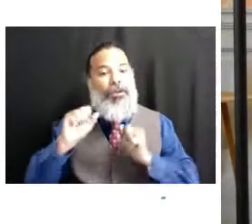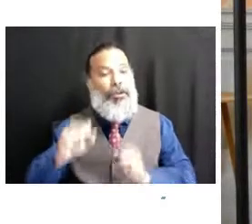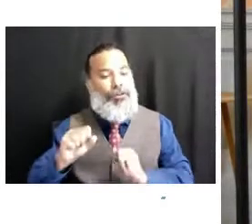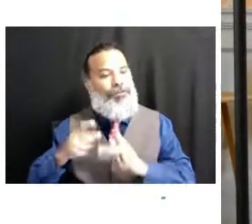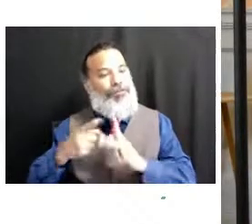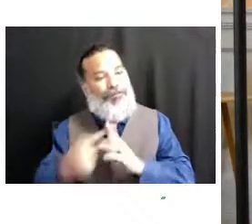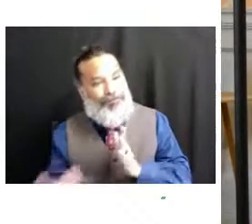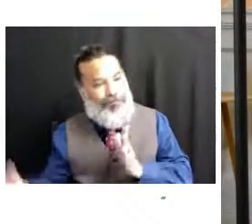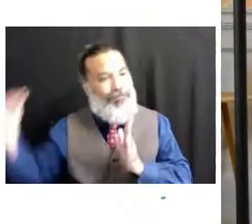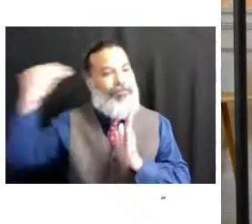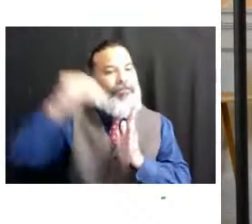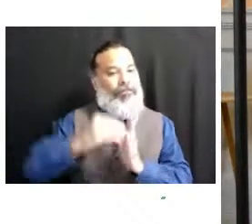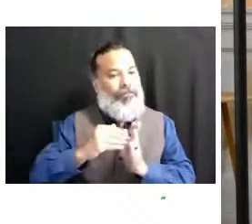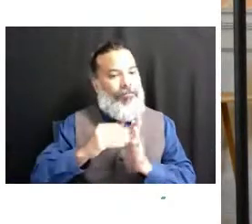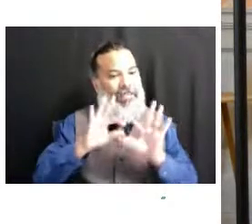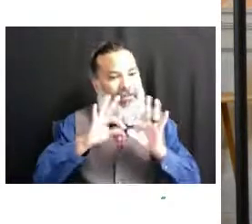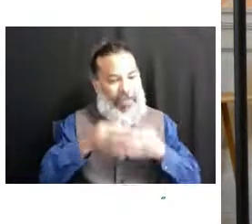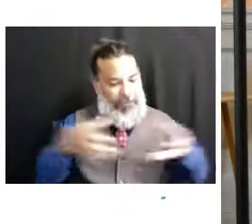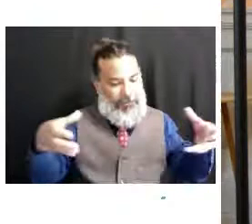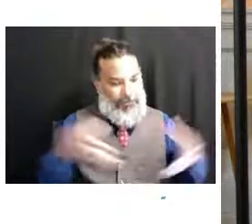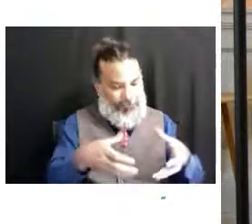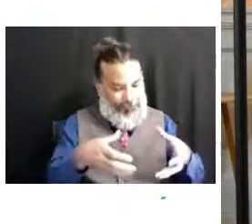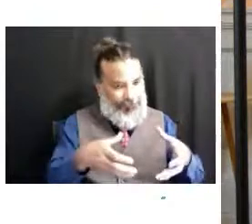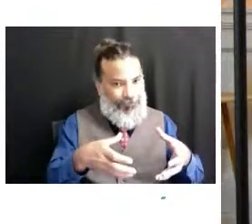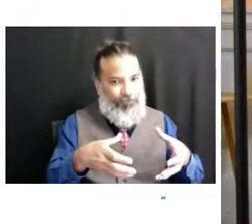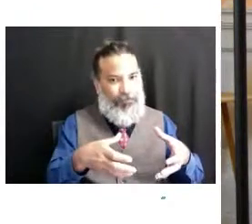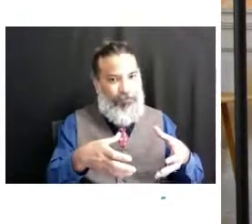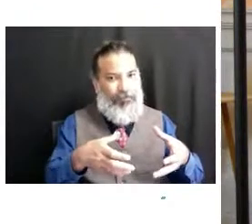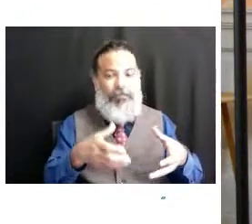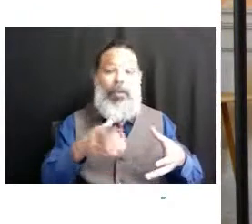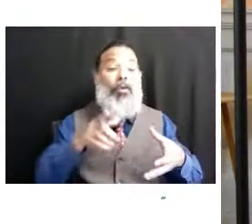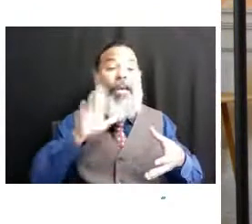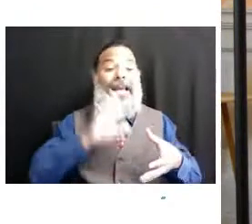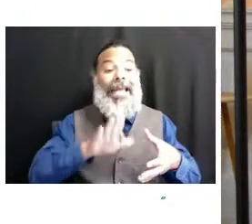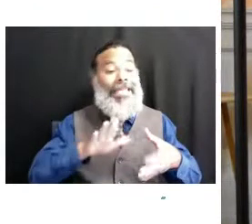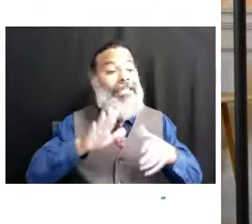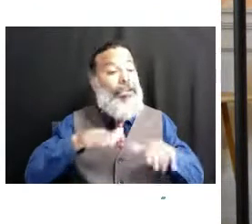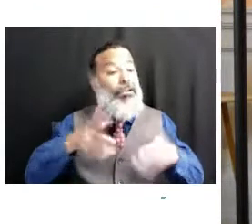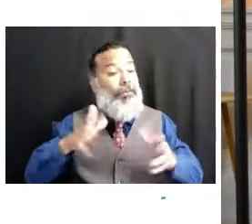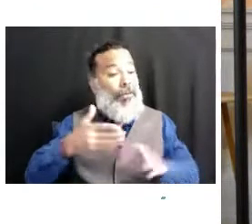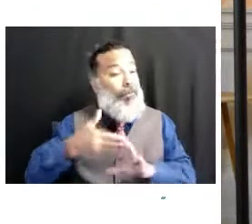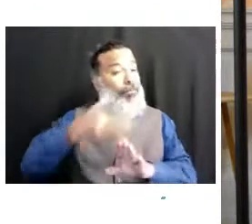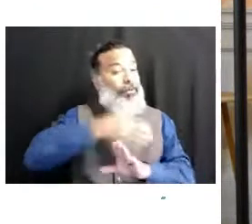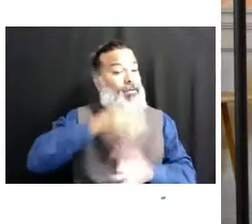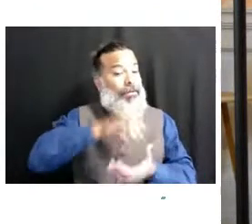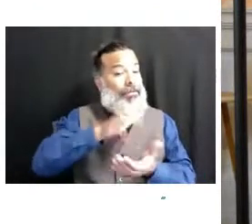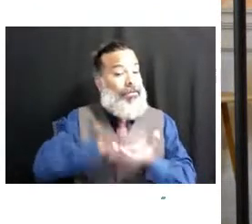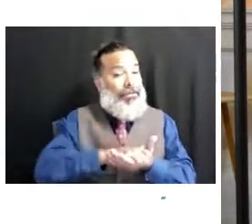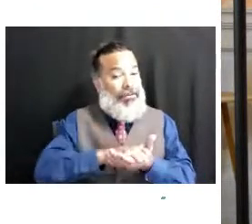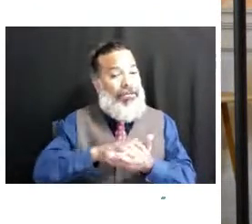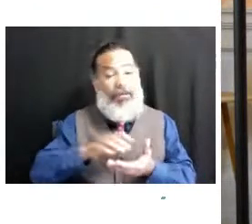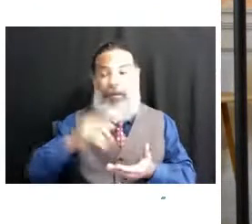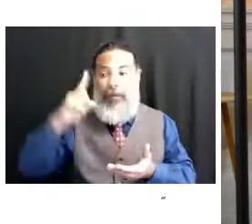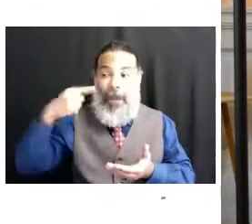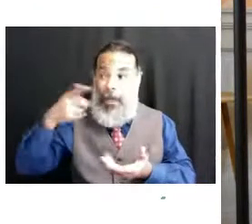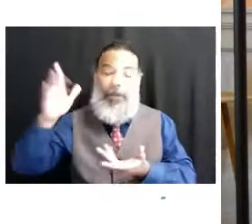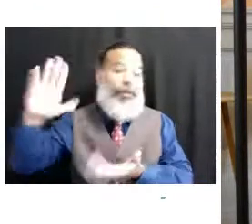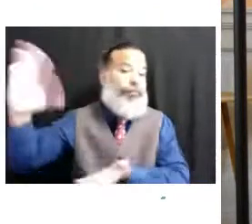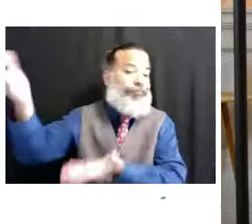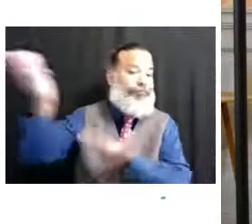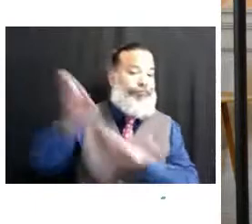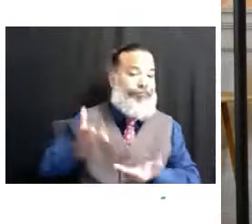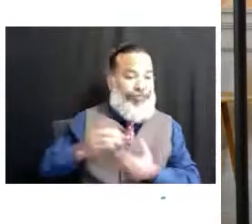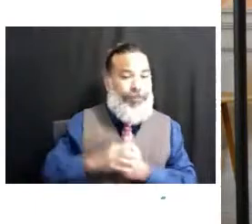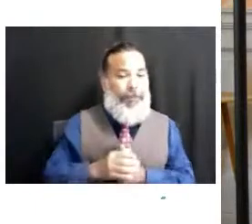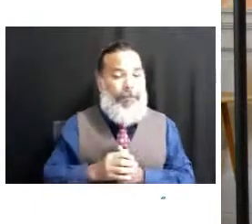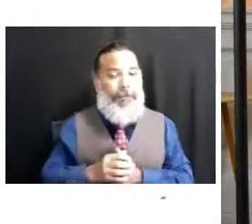his family, and he brought over his two children from London.